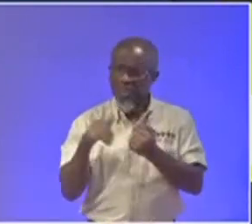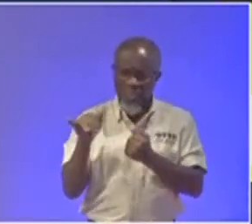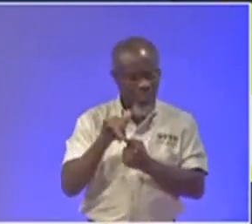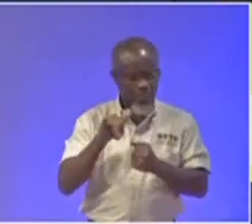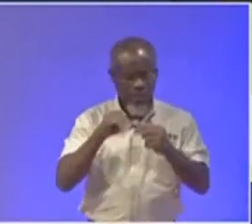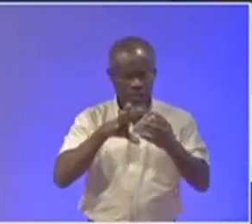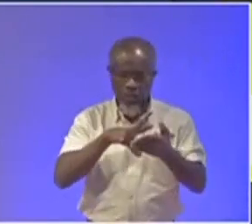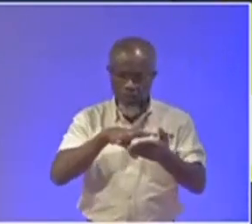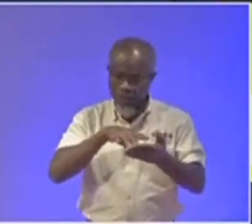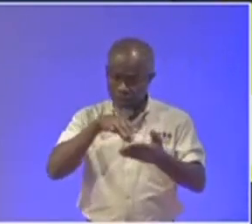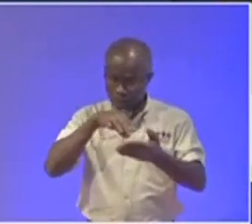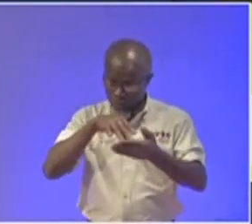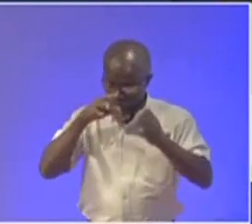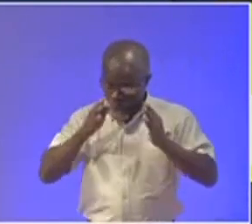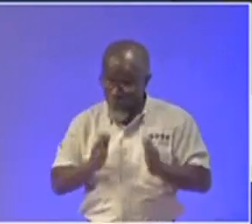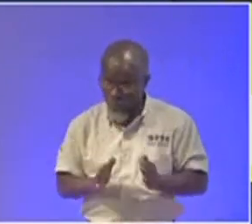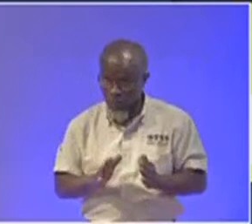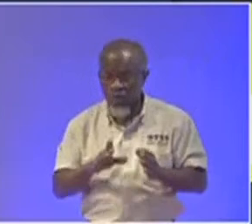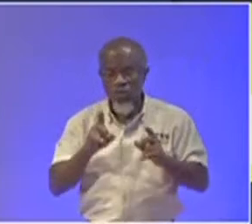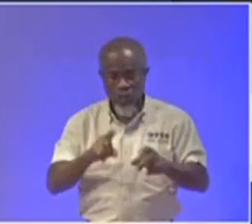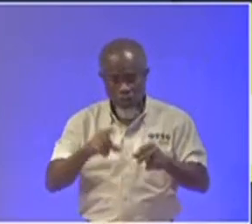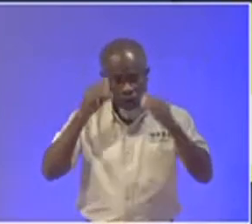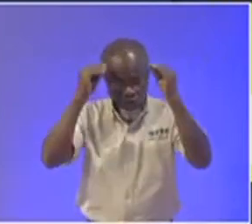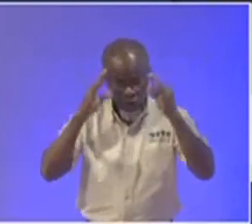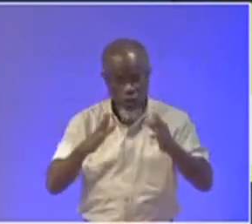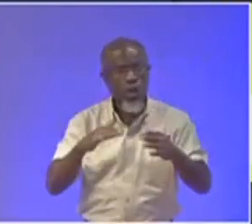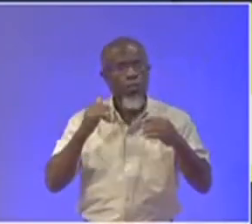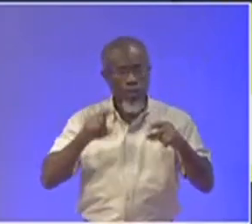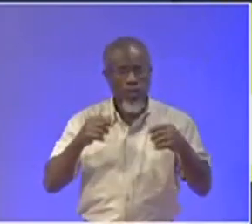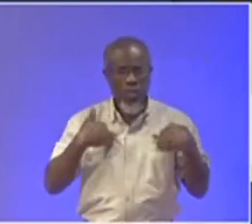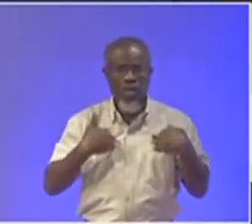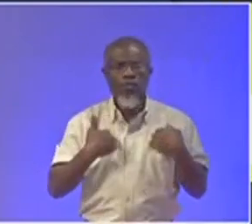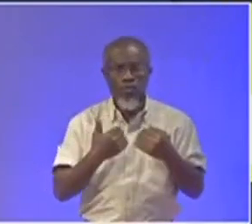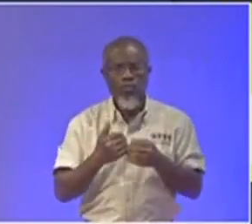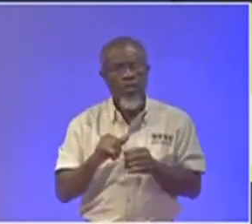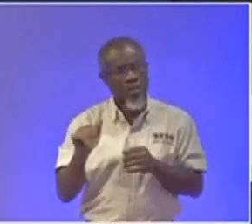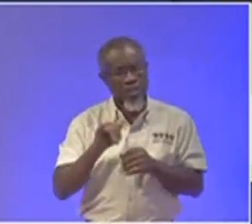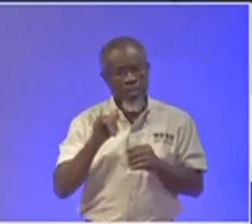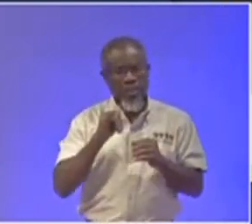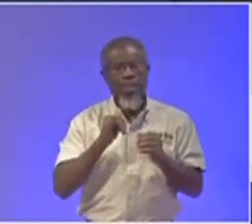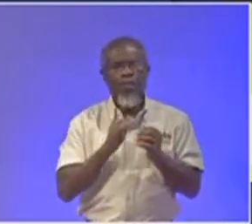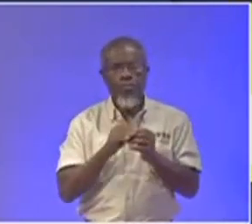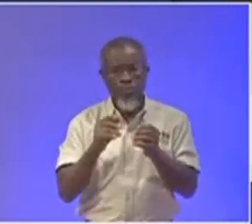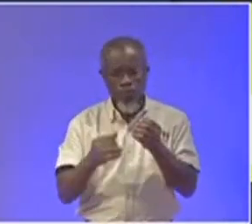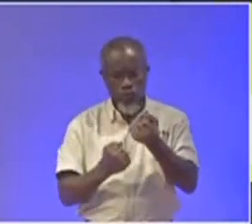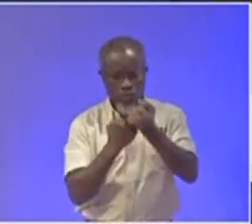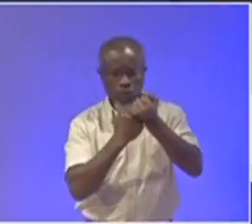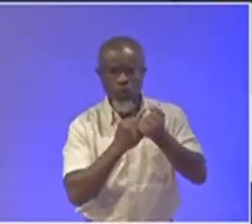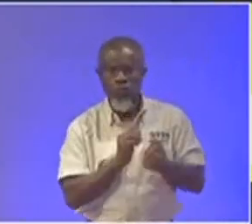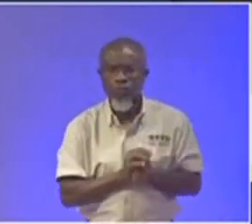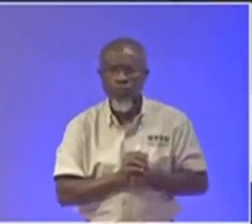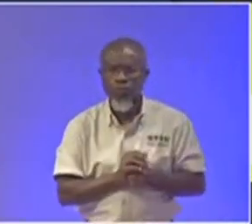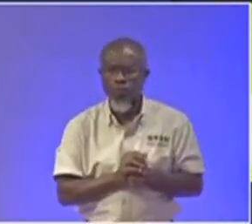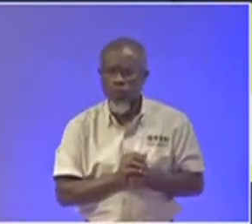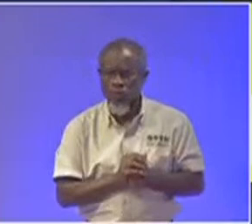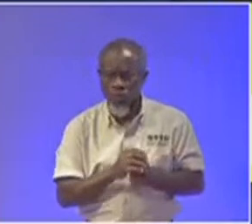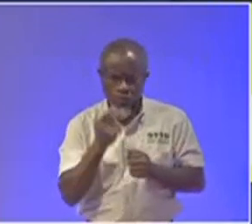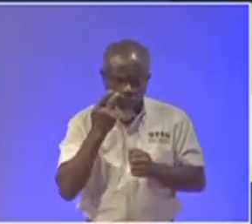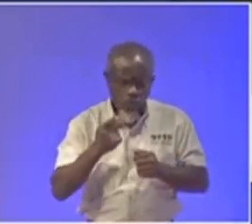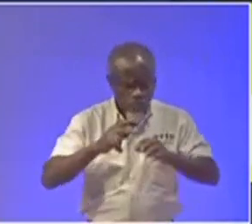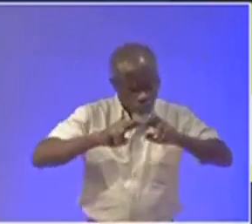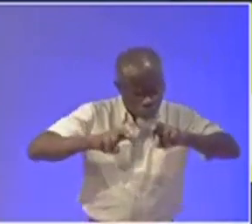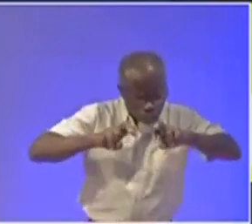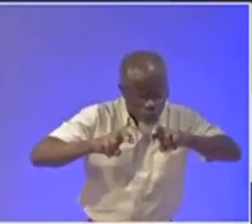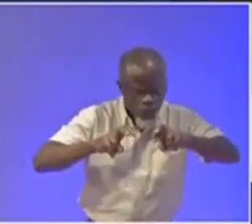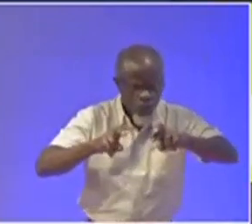to extend their various professional lens into what is happening with these children that we are tracking, and then be able to